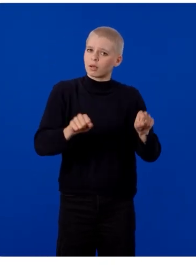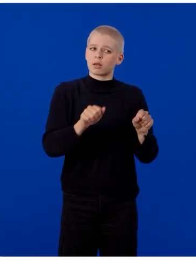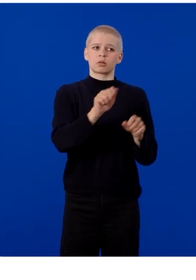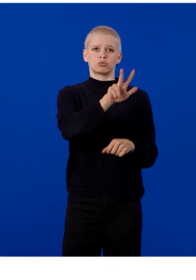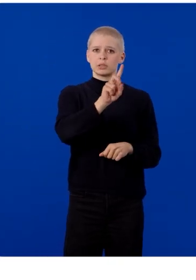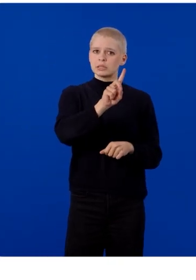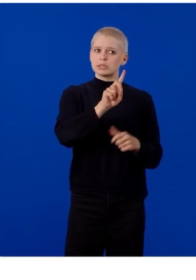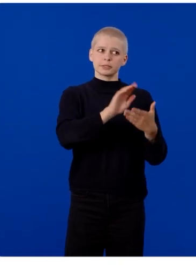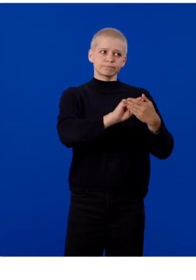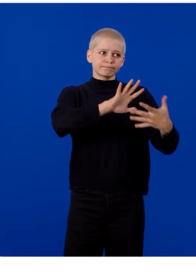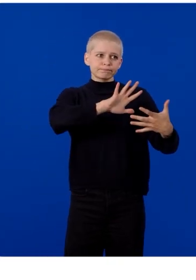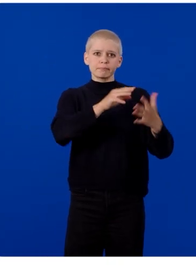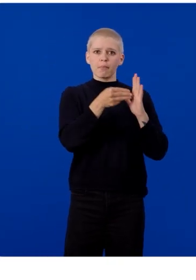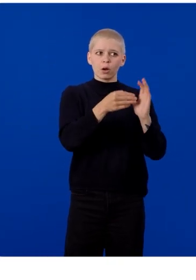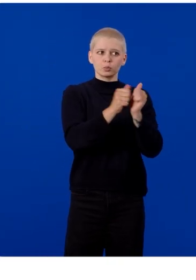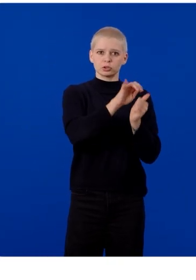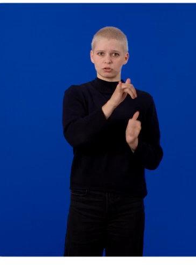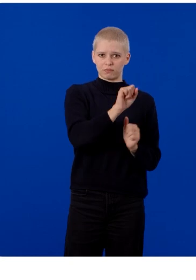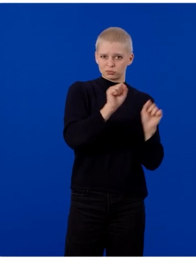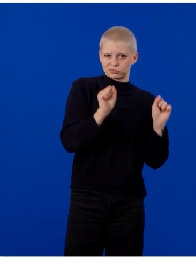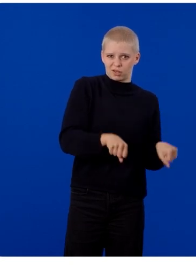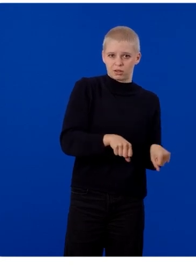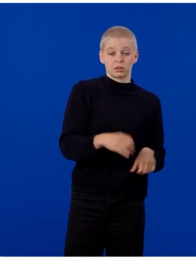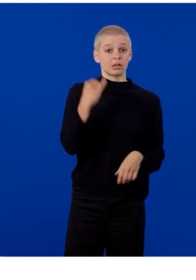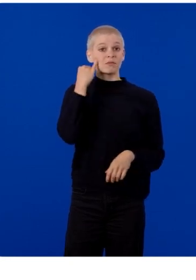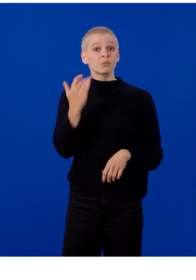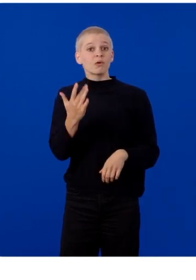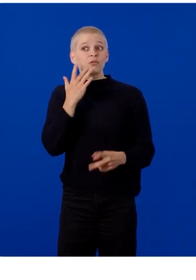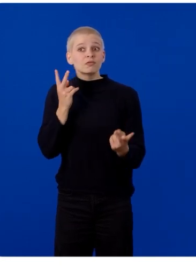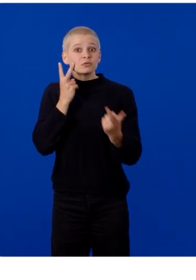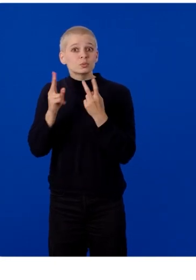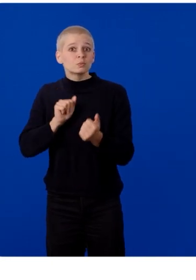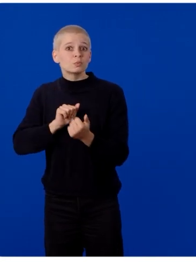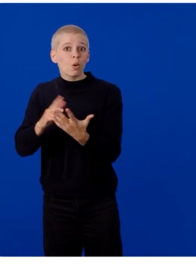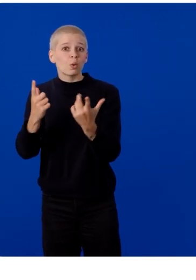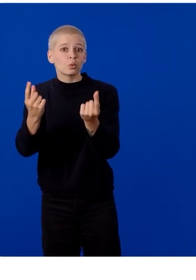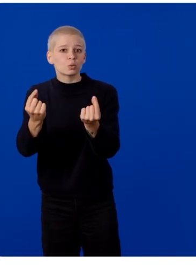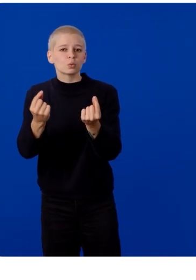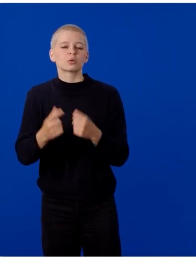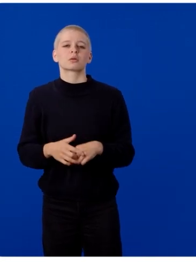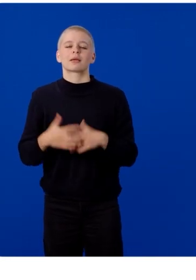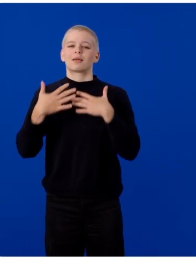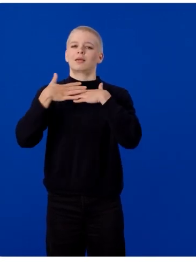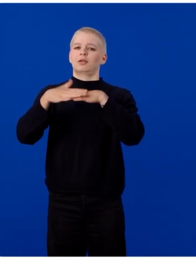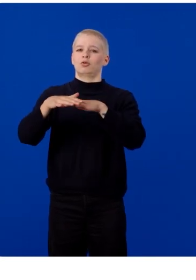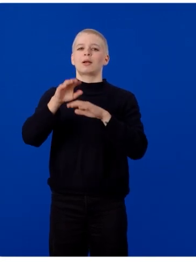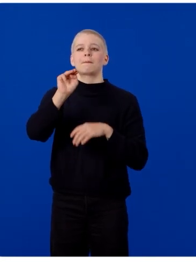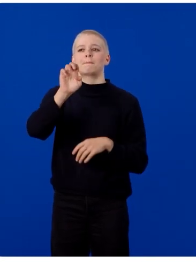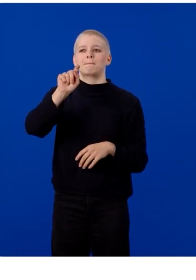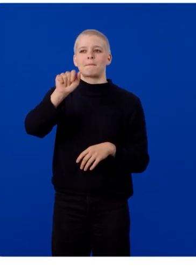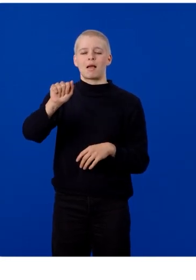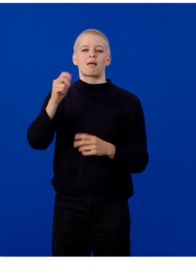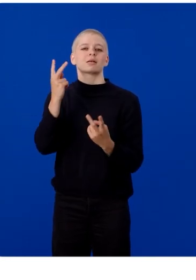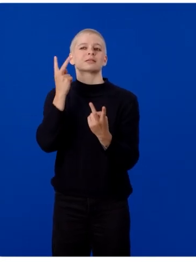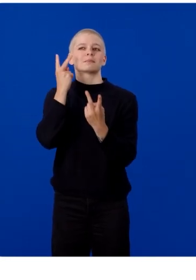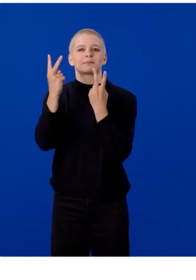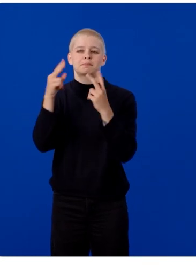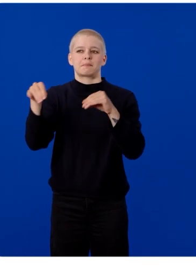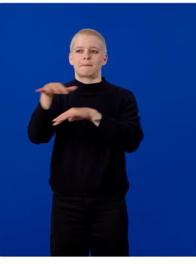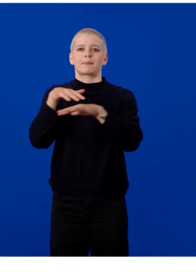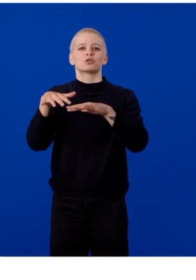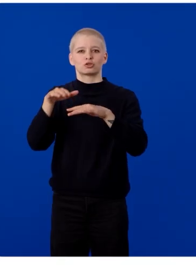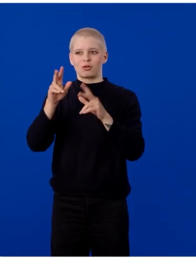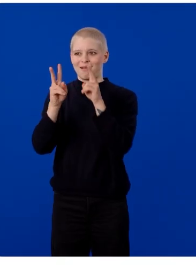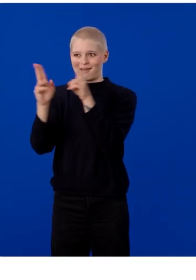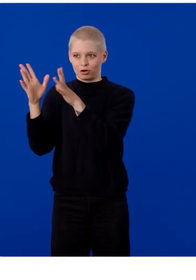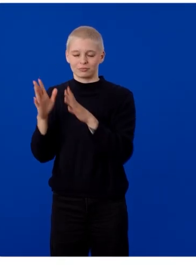JavaScript. But for those who prefer a visual approach, we've integrated Meta Spatial Editor. Yes, the very same editor